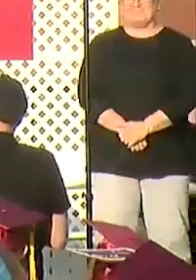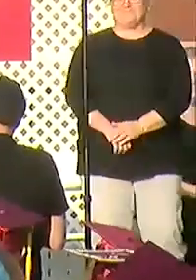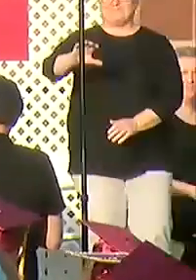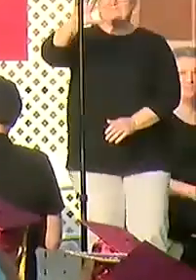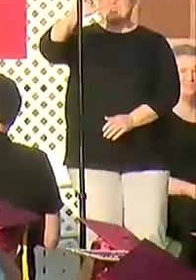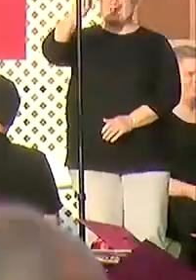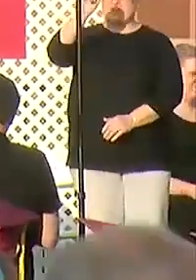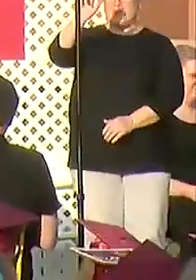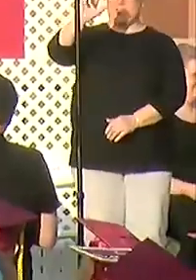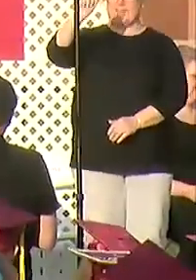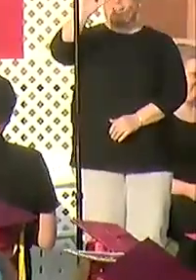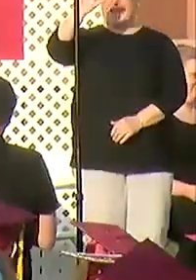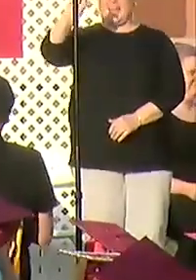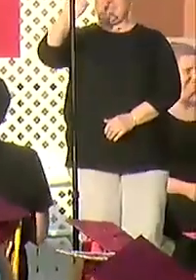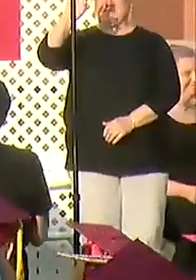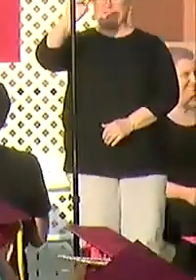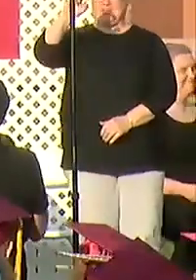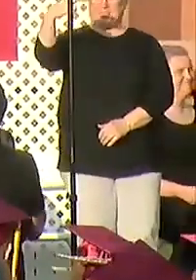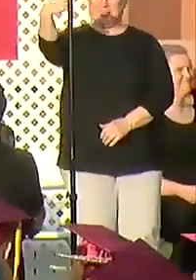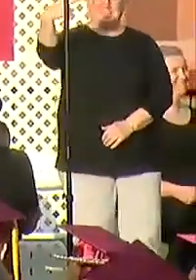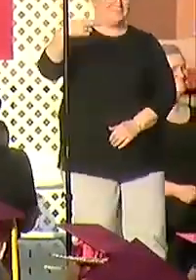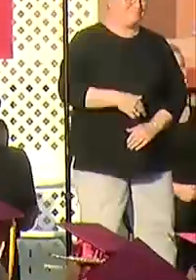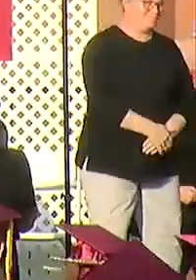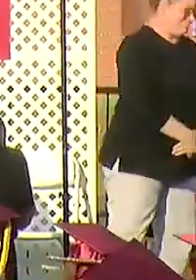Carter Allen Frith.